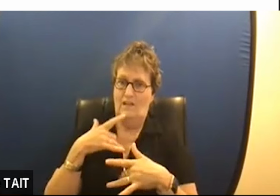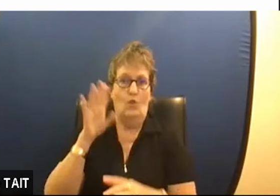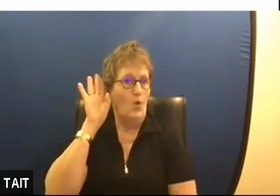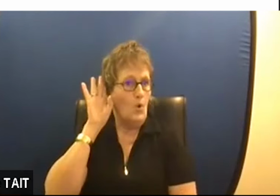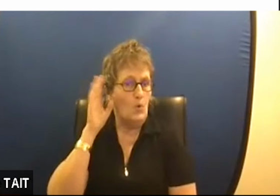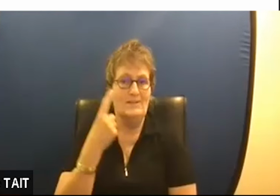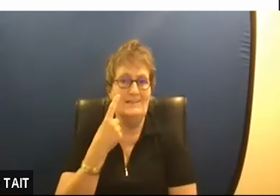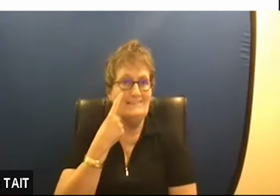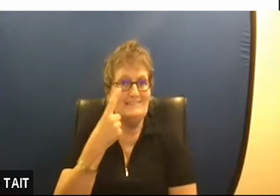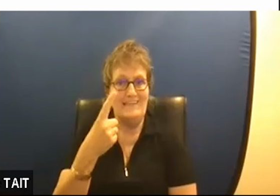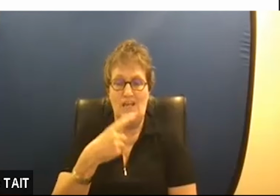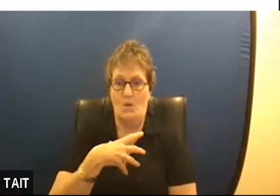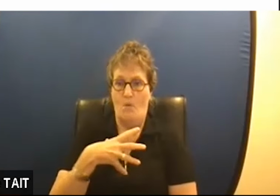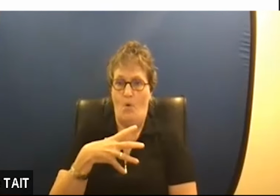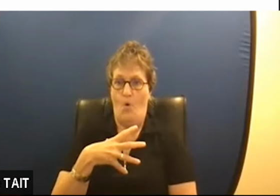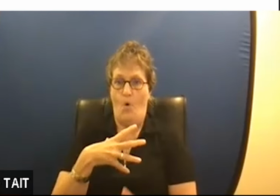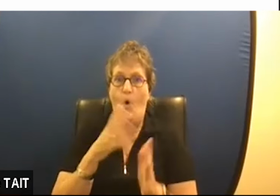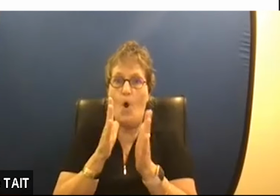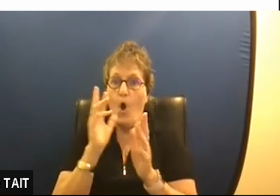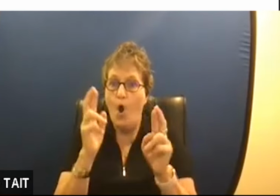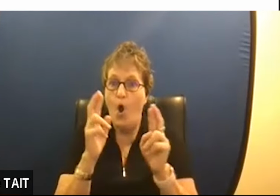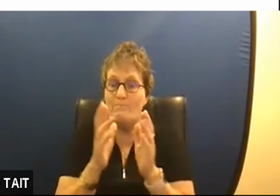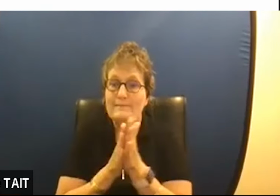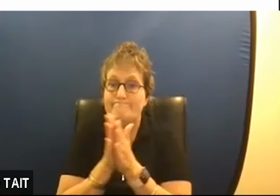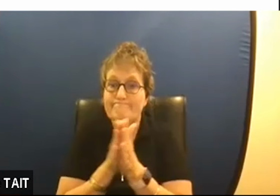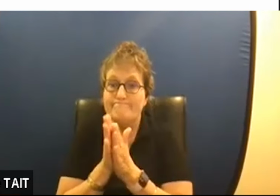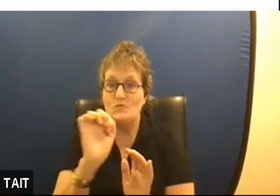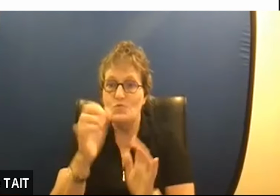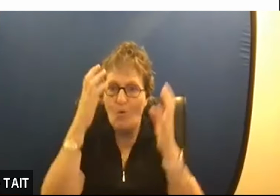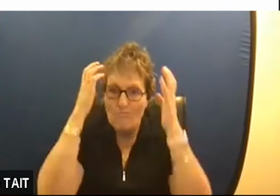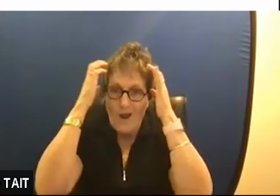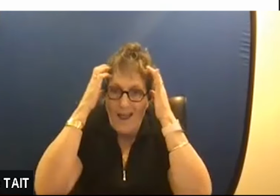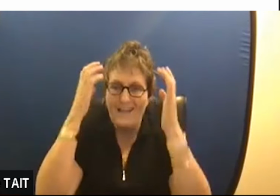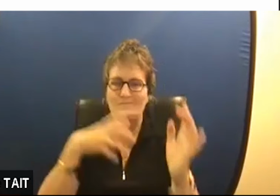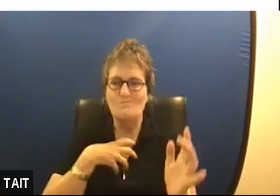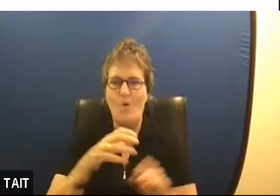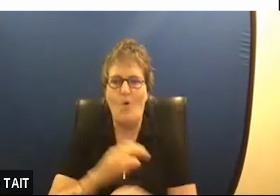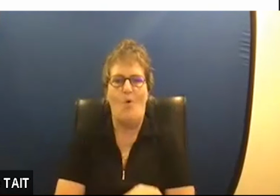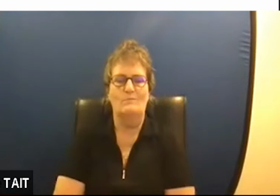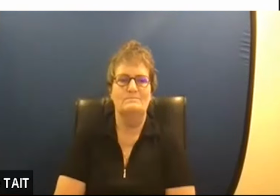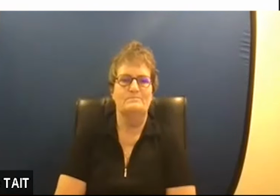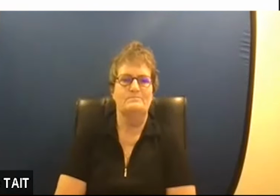hope that stimulated everybody's brains a little bit. Okay, next slide, please.